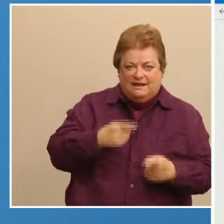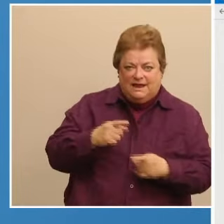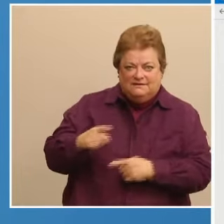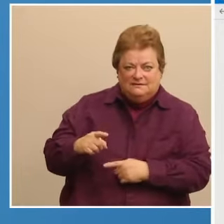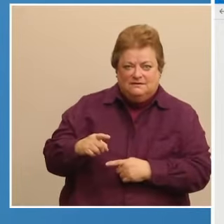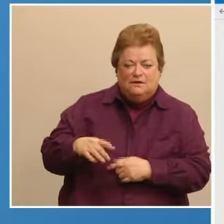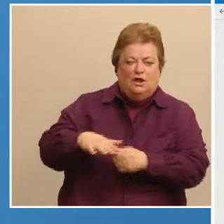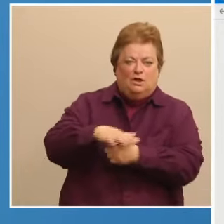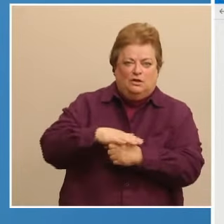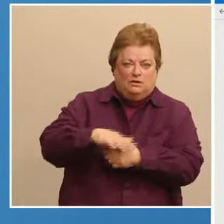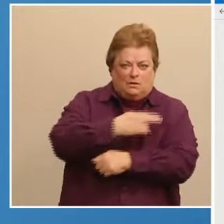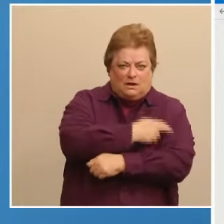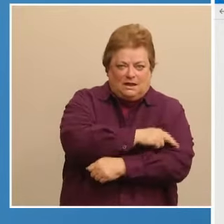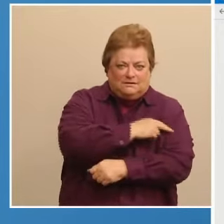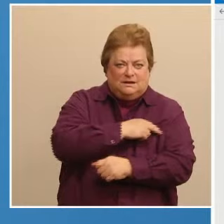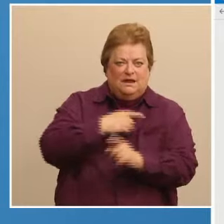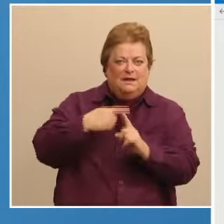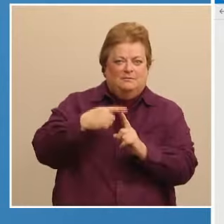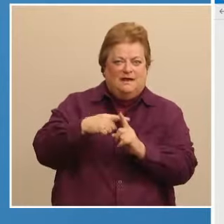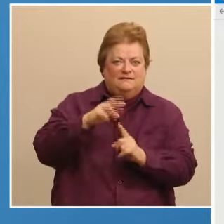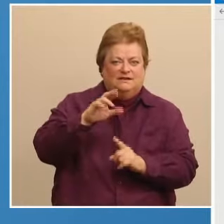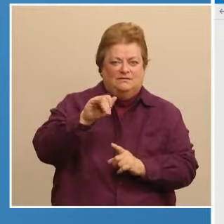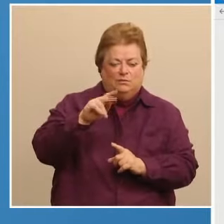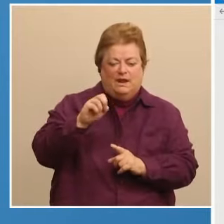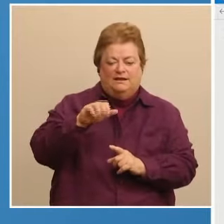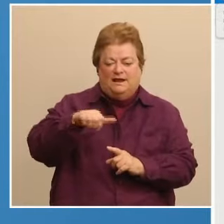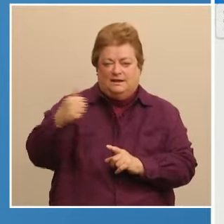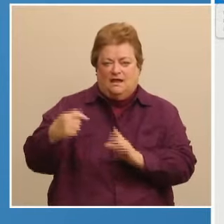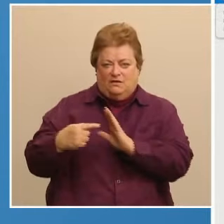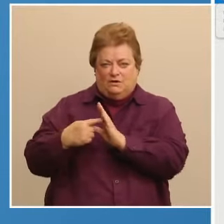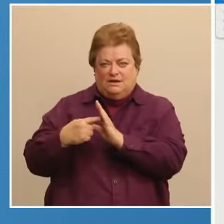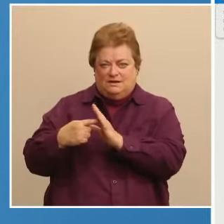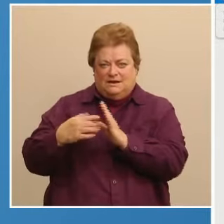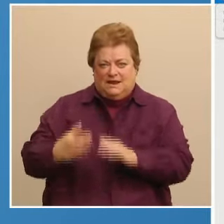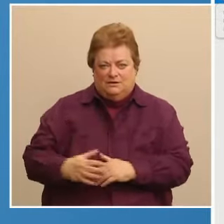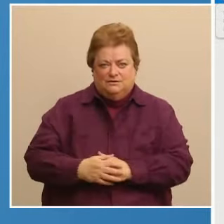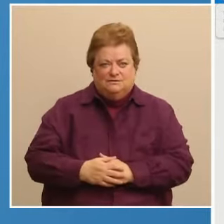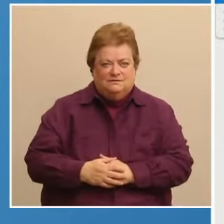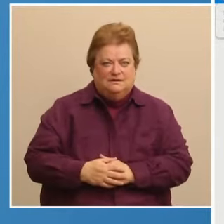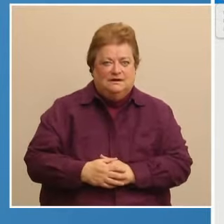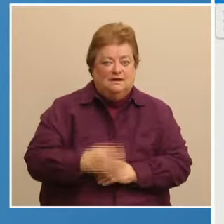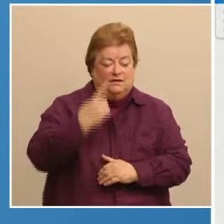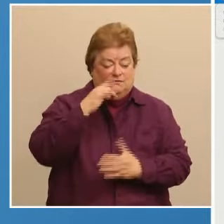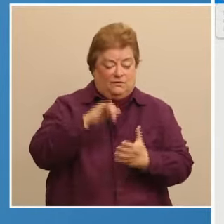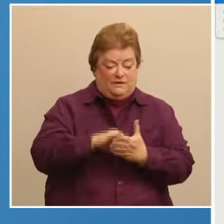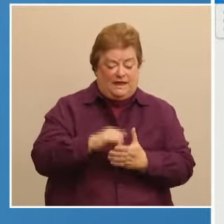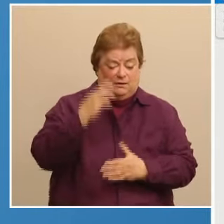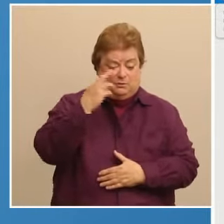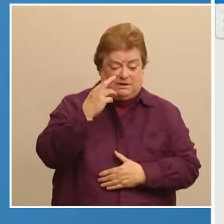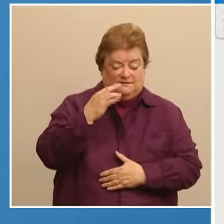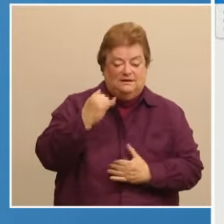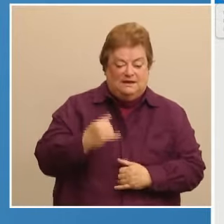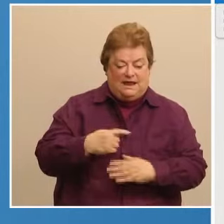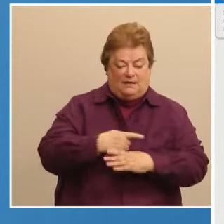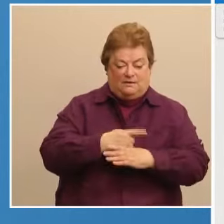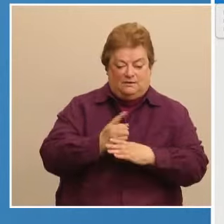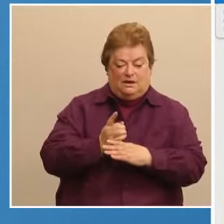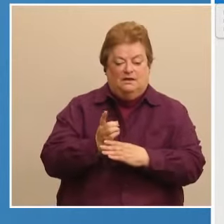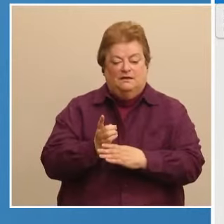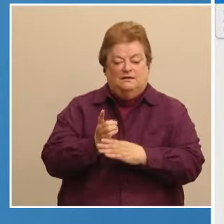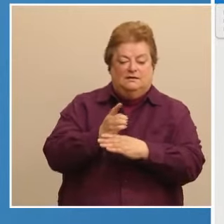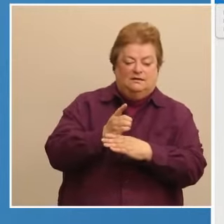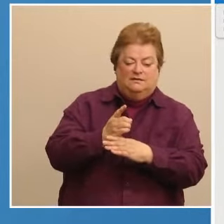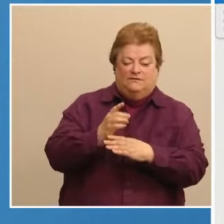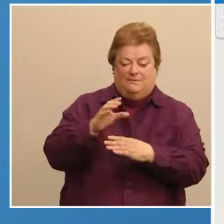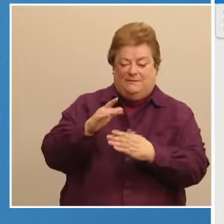local hospitalizations, the positivity rate, and other indicators For this reason, the risk dial has been moved